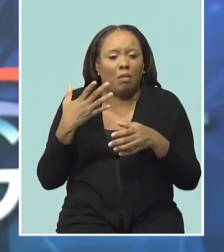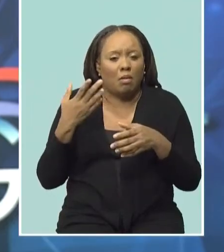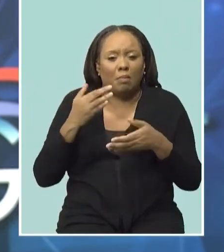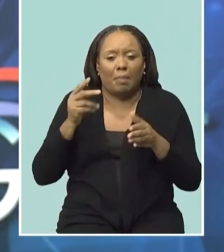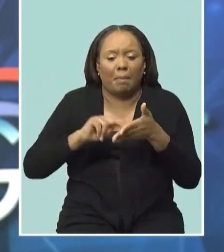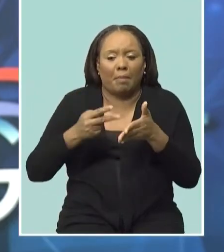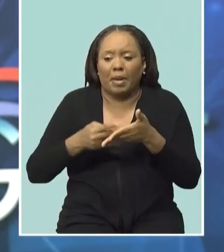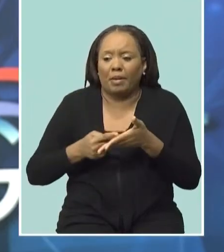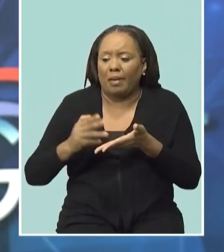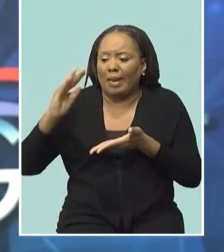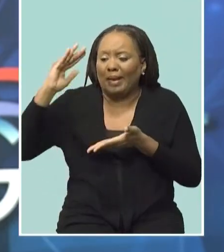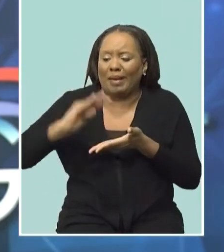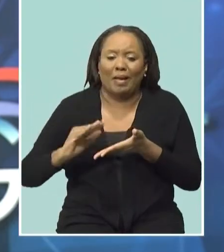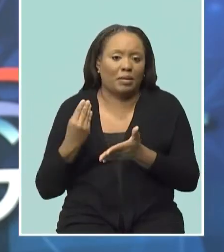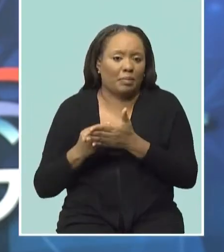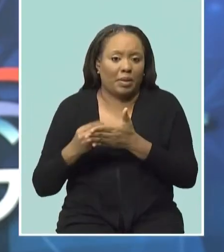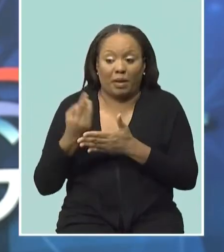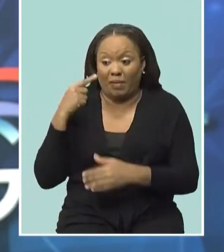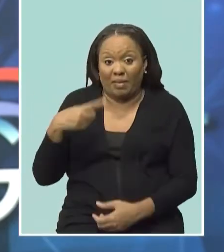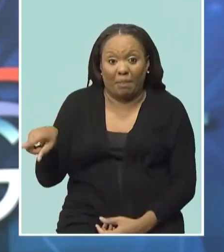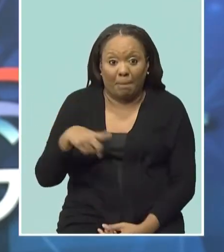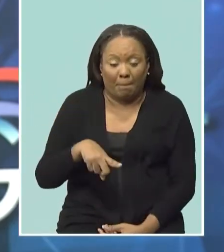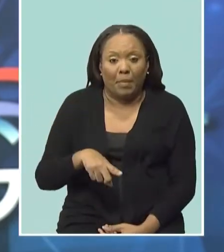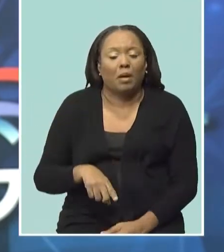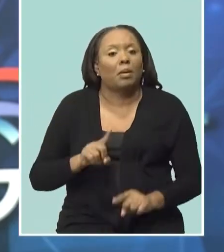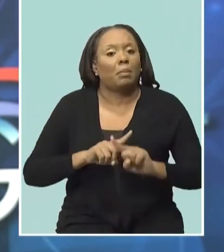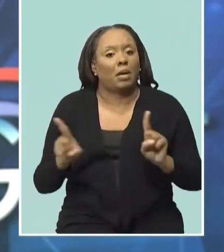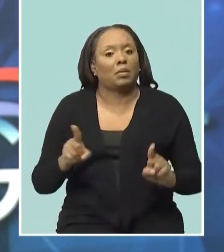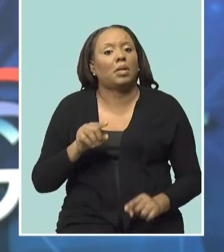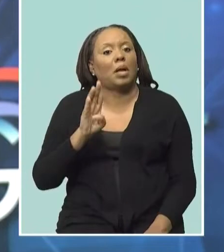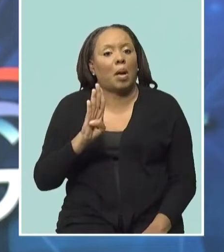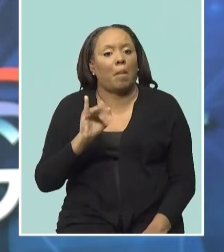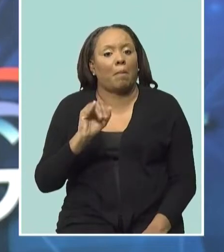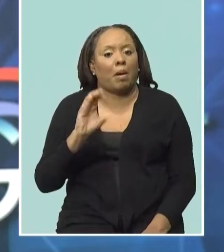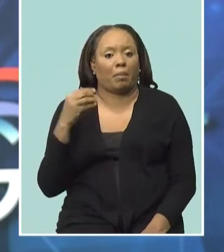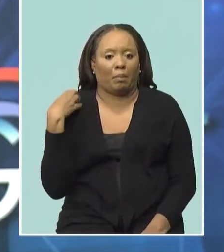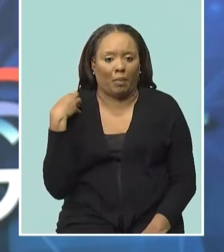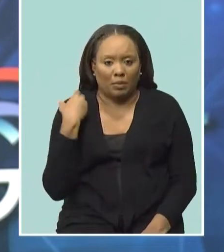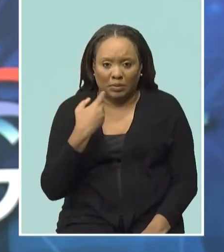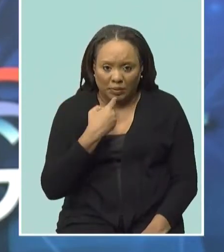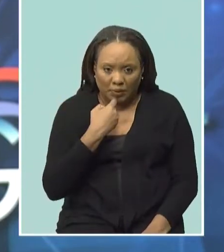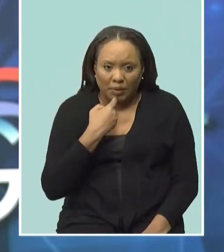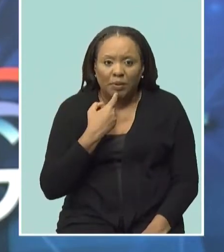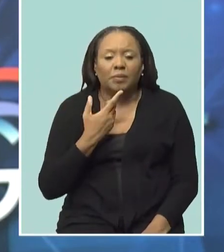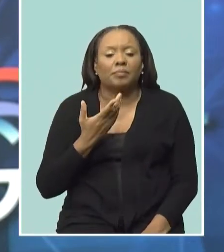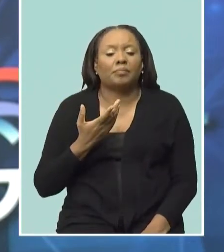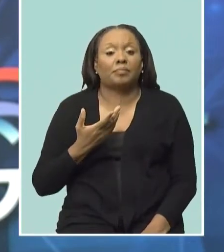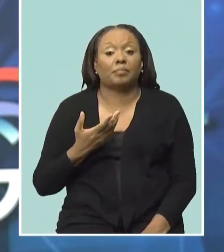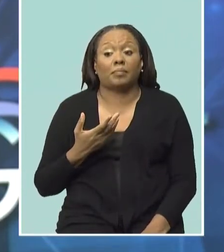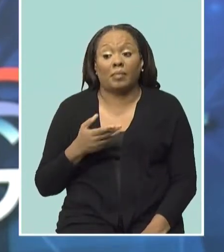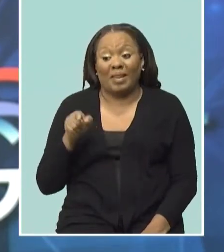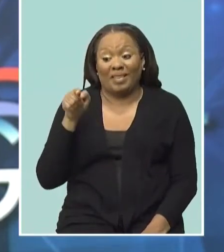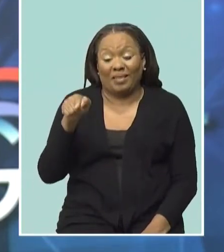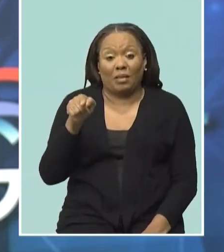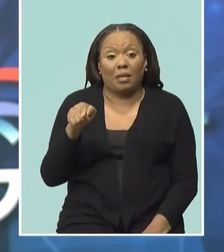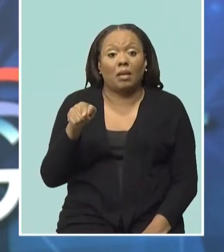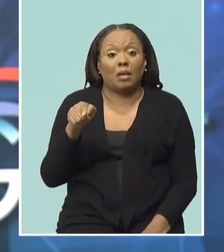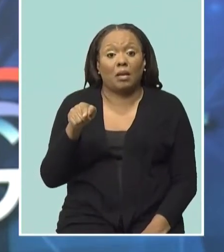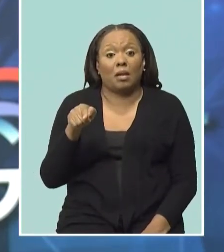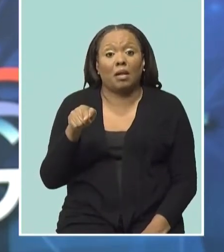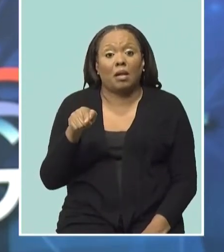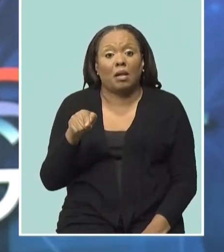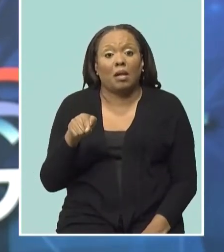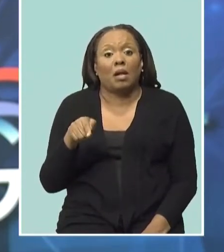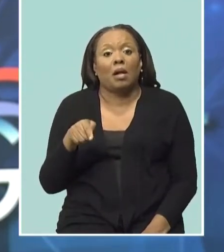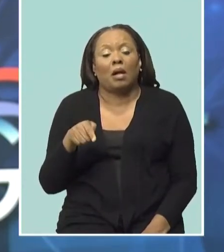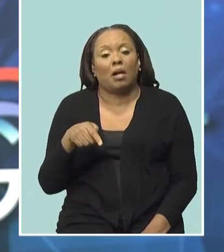their profit margin. However, Executive Chairman of BICO, Edwin Thurwell, tells CBC News, while the company has subsidized